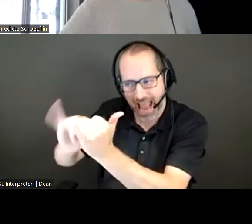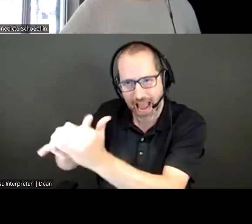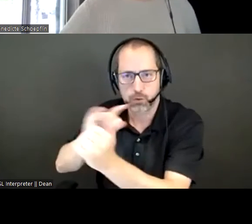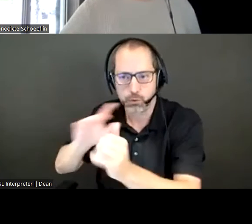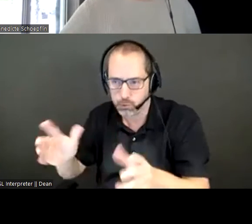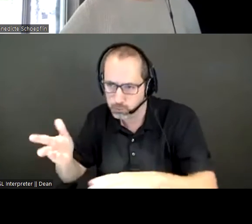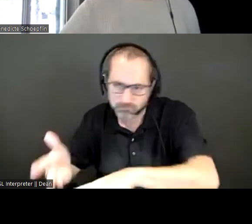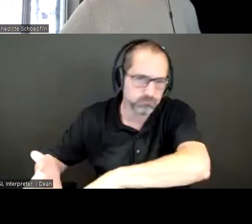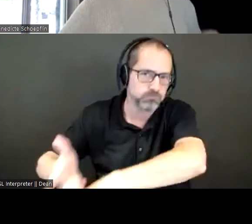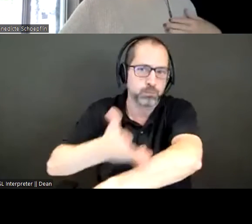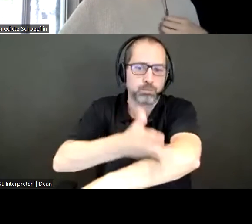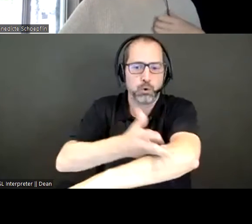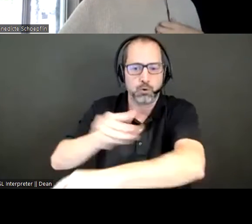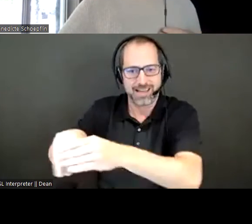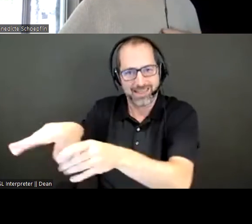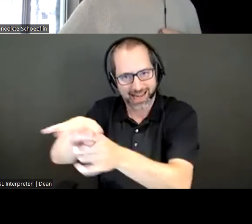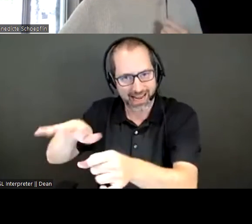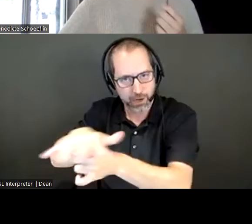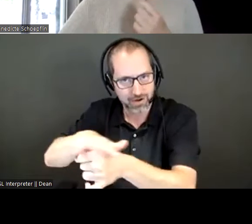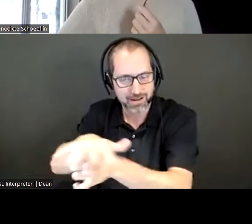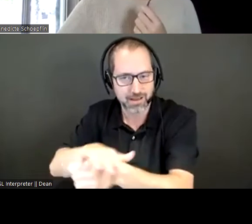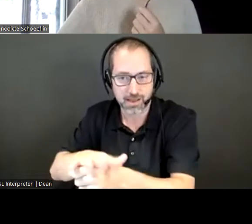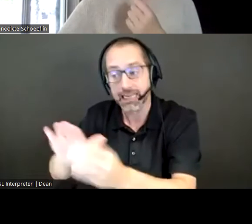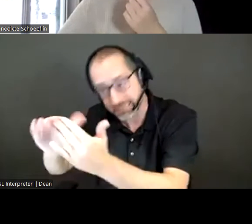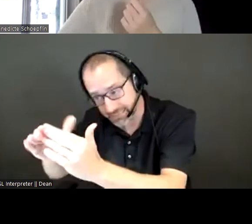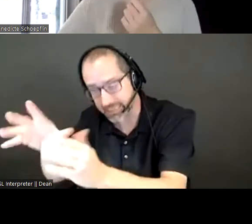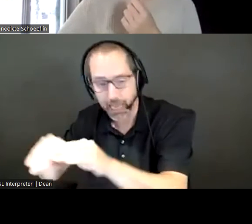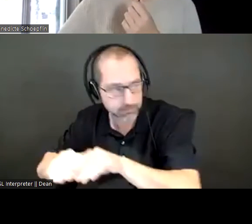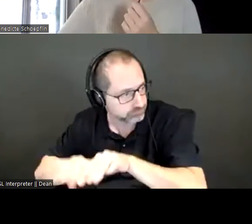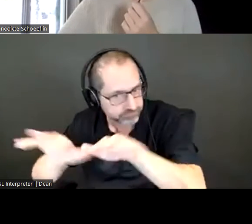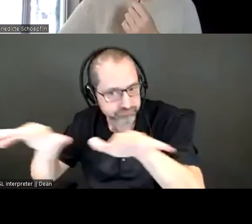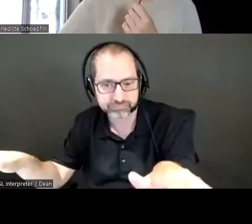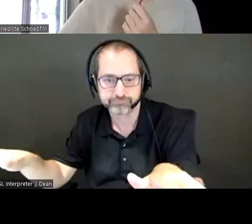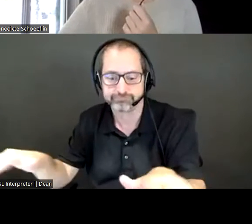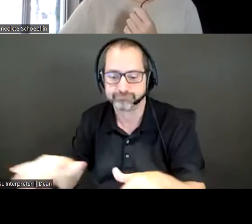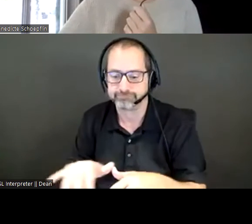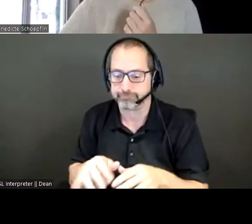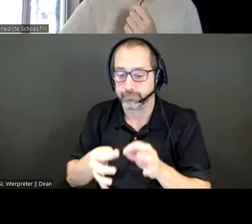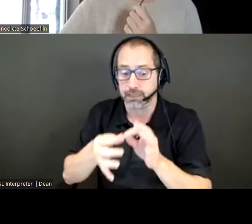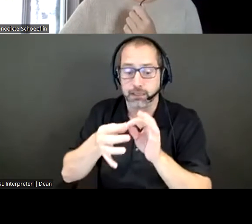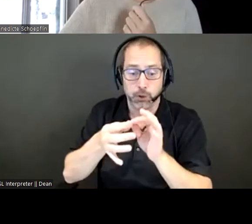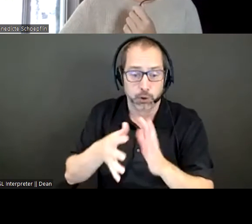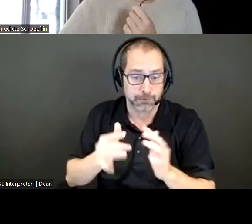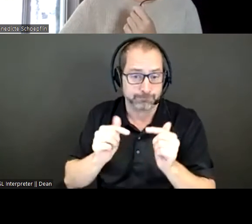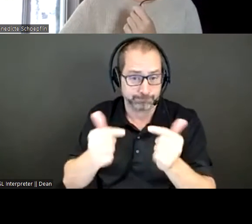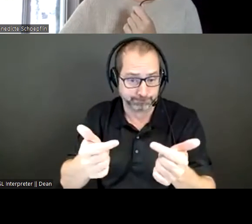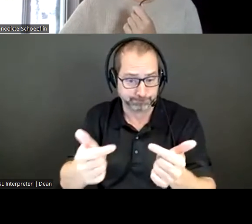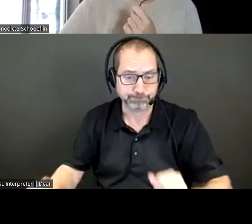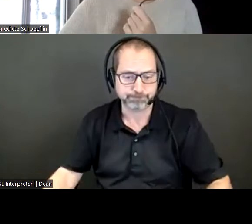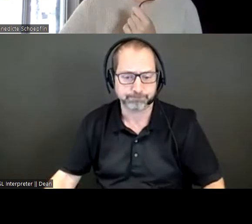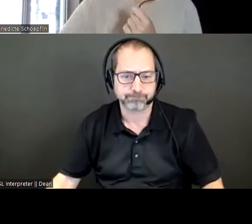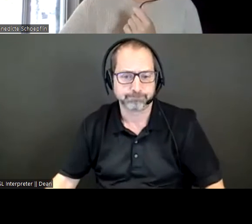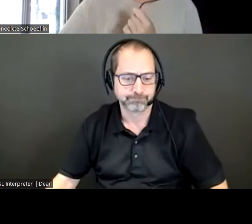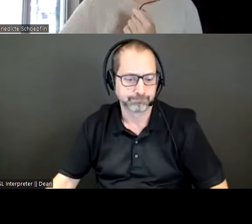city itself and beyond, because I know that toolkit will be used elsewhere. So just to specify for people listening, this is a toolkit called